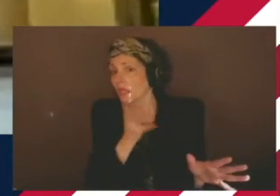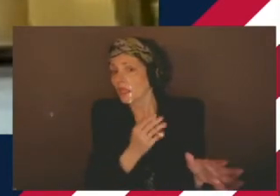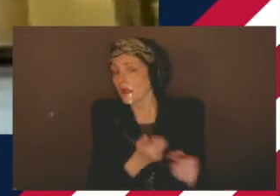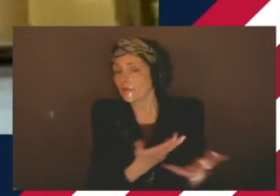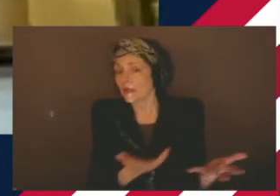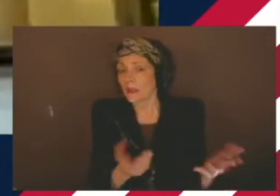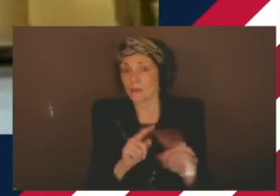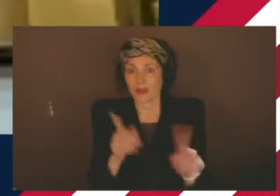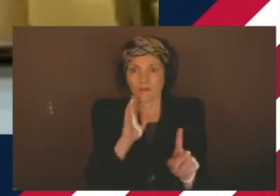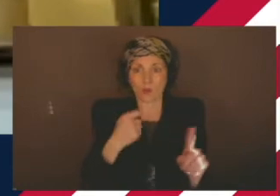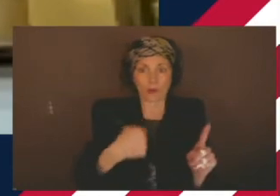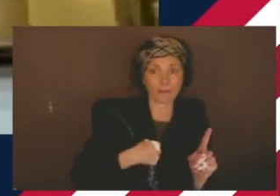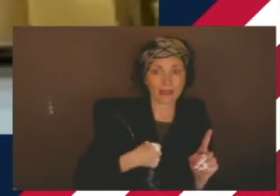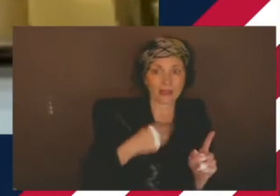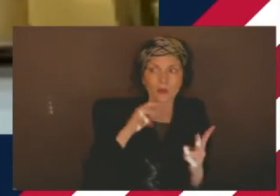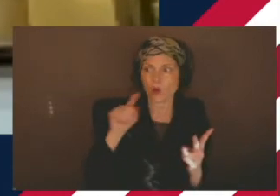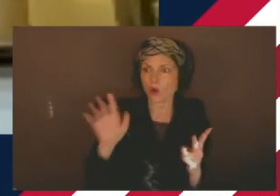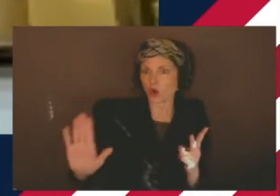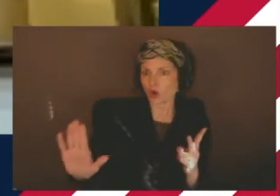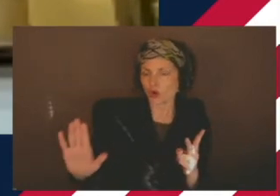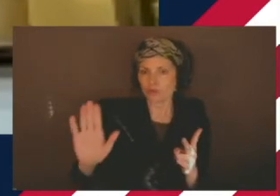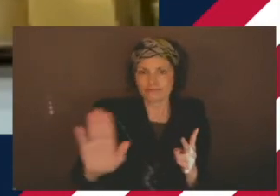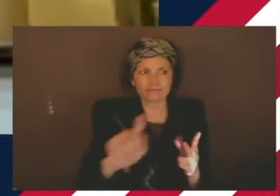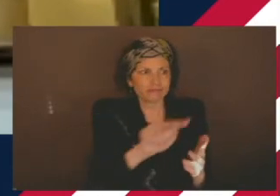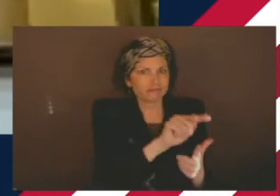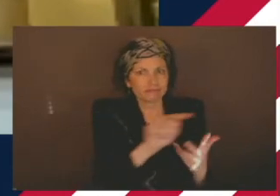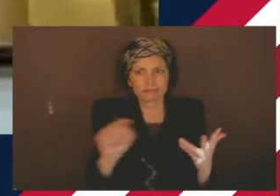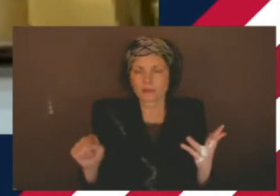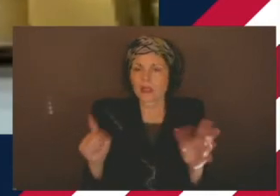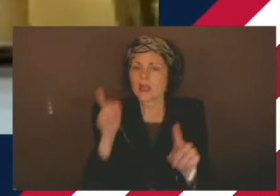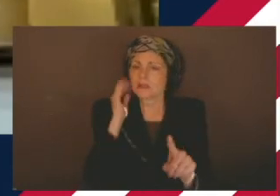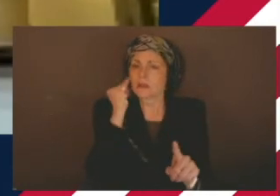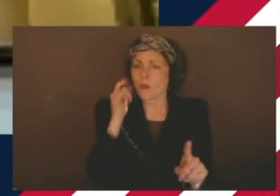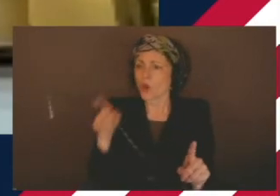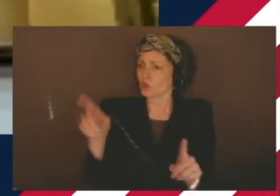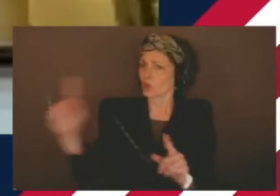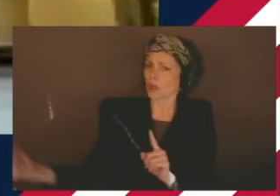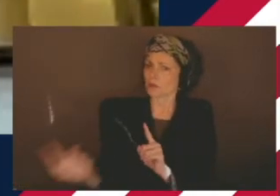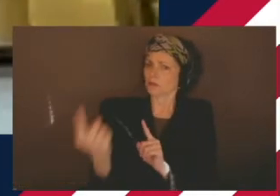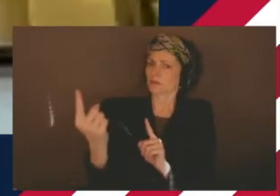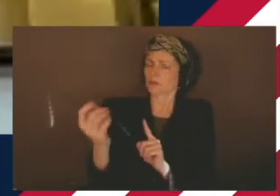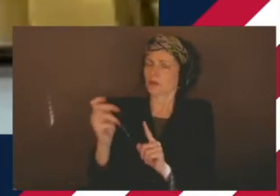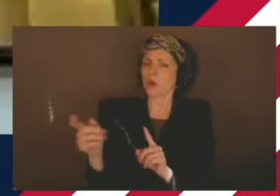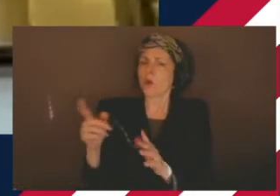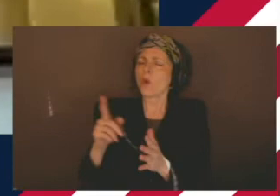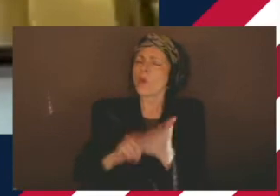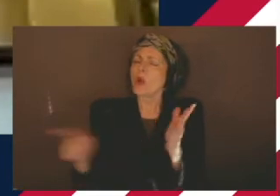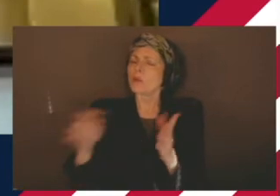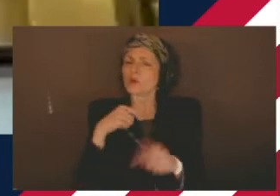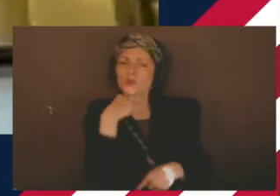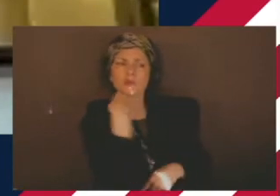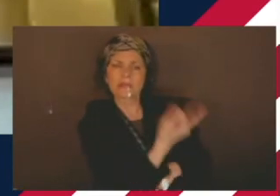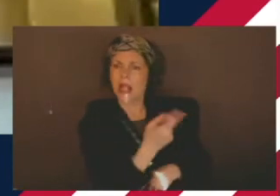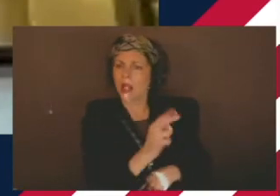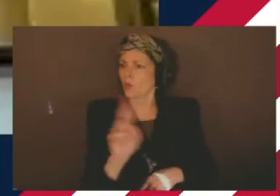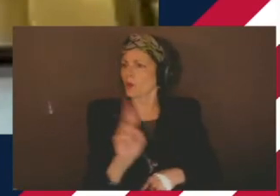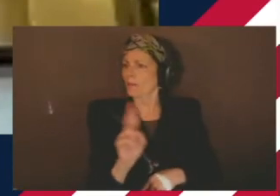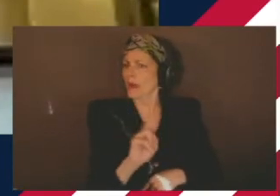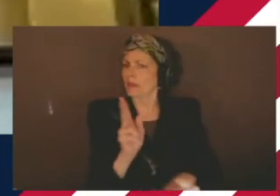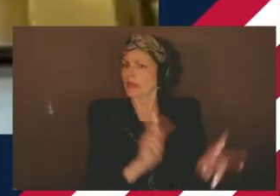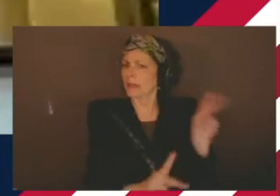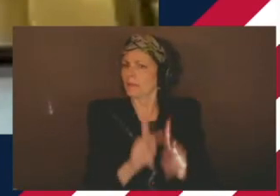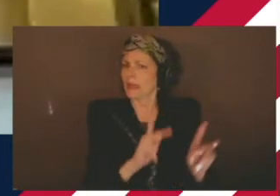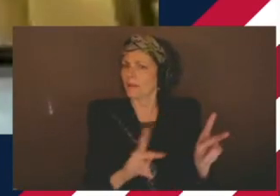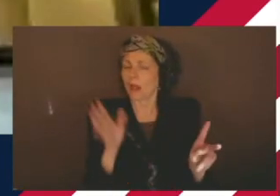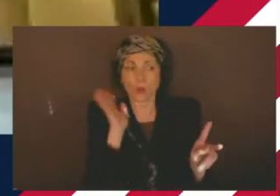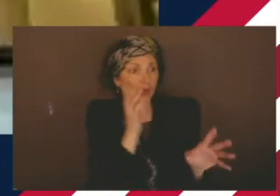Deb Haaland's shoes, what would you say to the Republicans? What message would you just scream and yell at them? I mean,